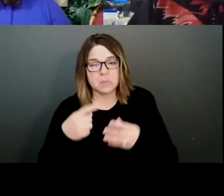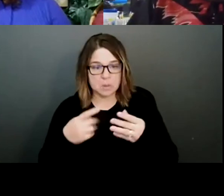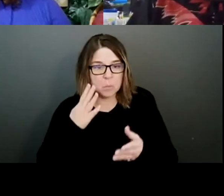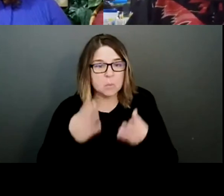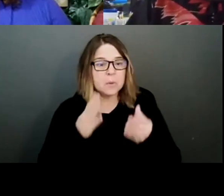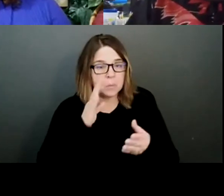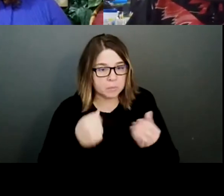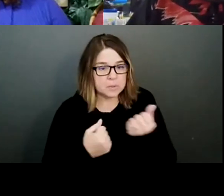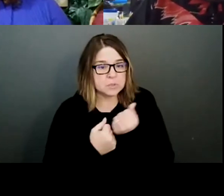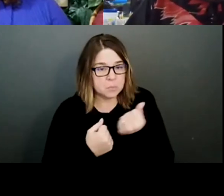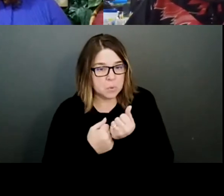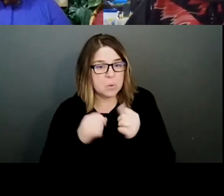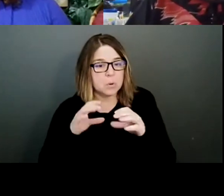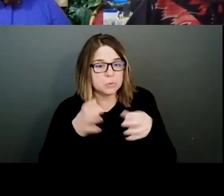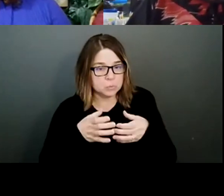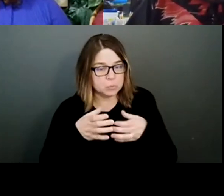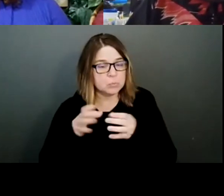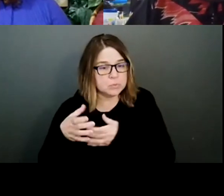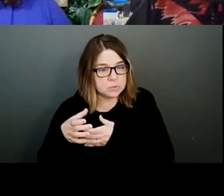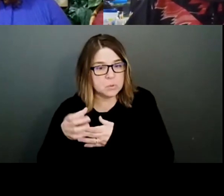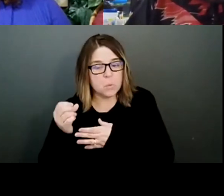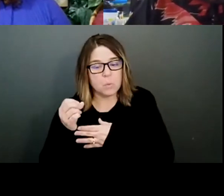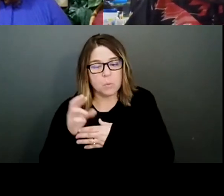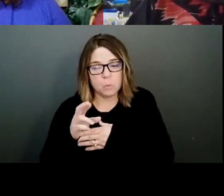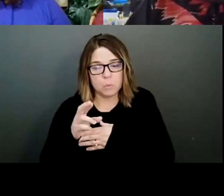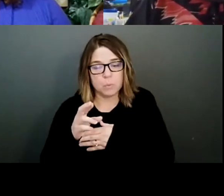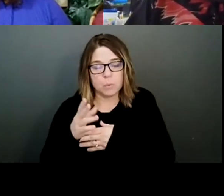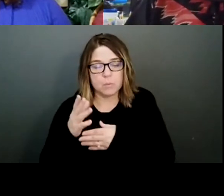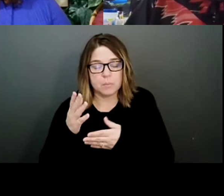or even